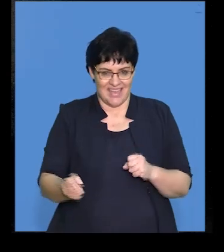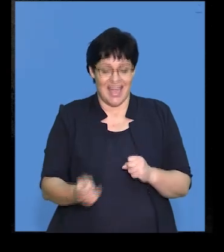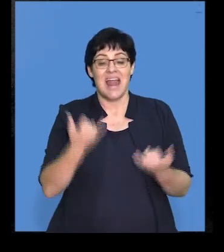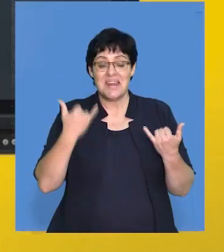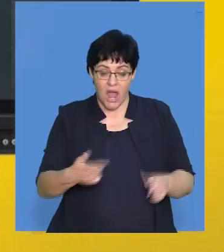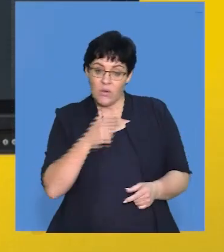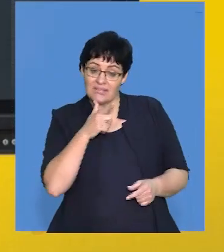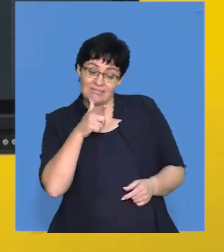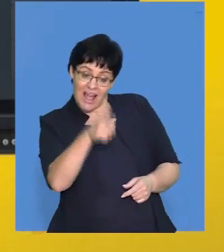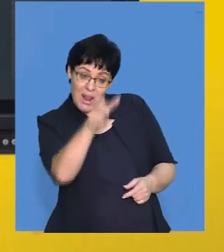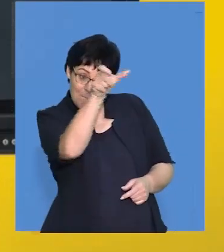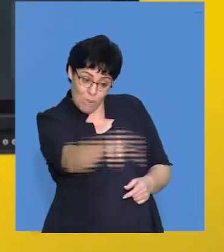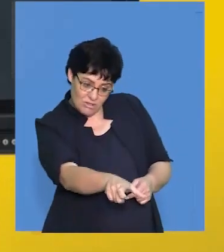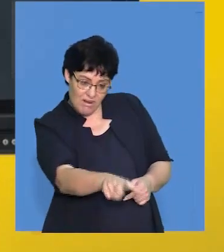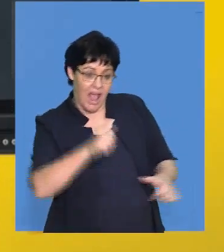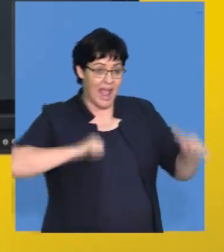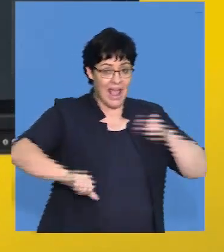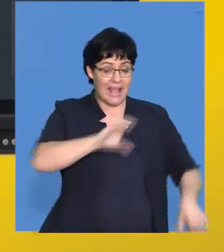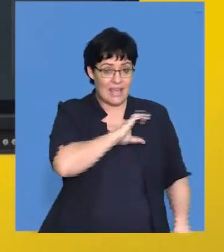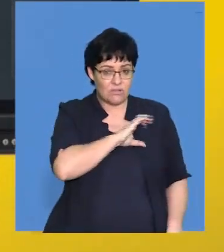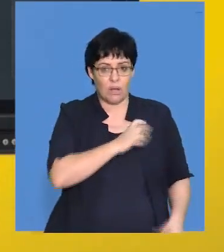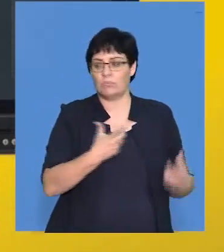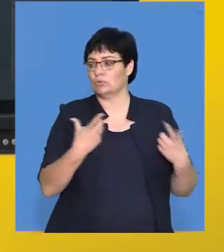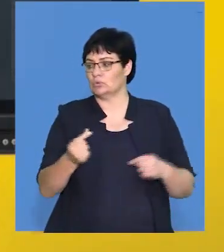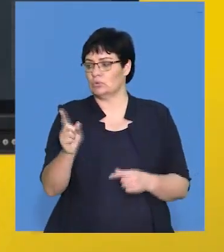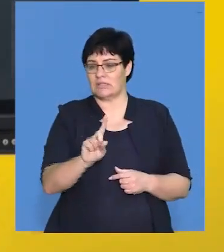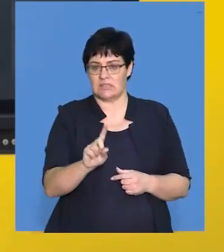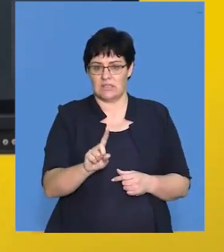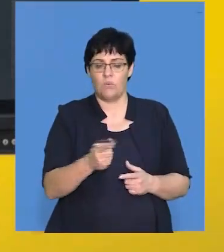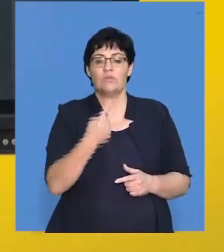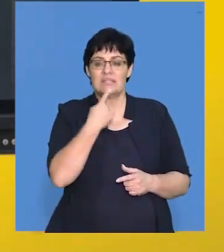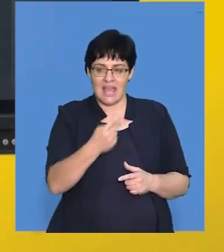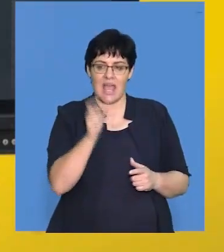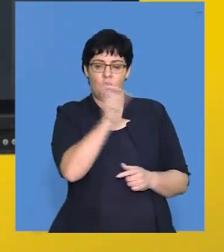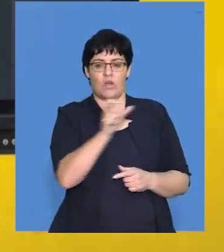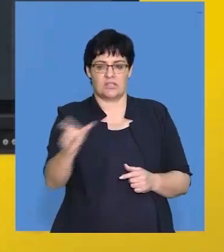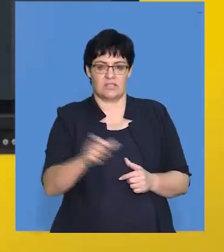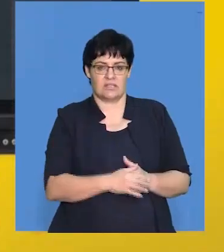now tell the examiner, what should he do when he says these words?